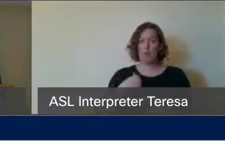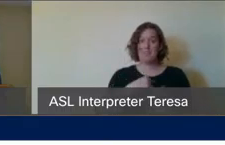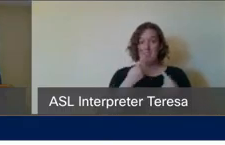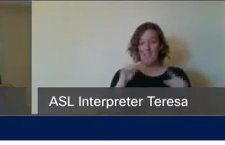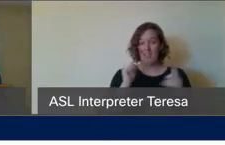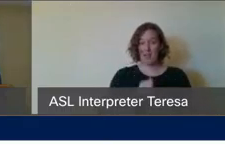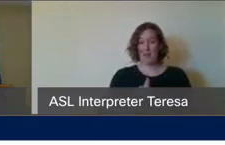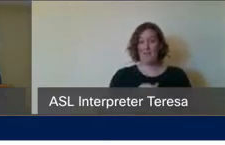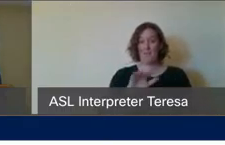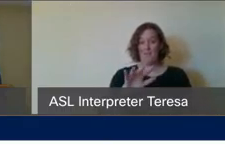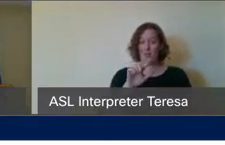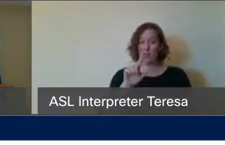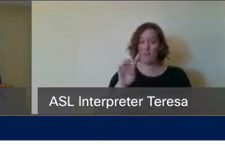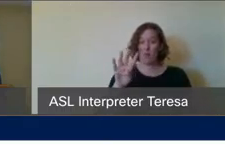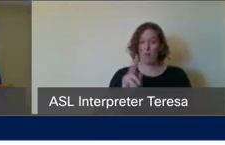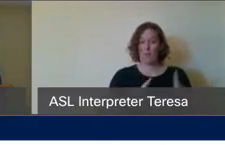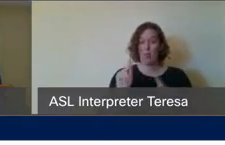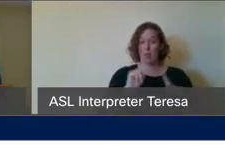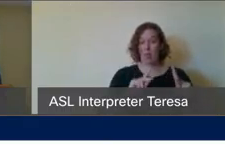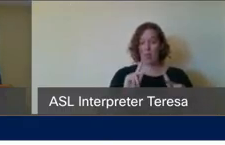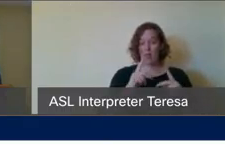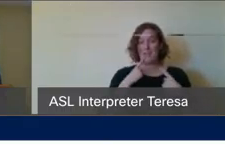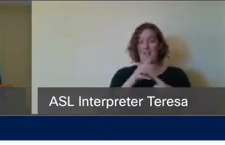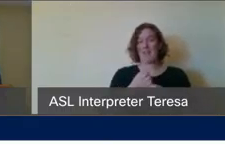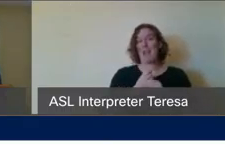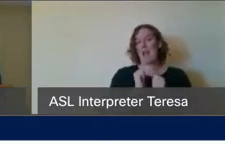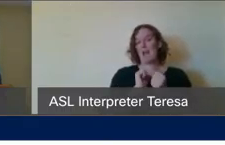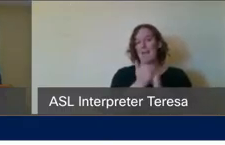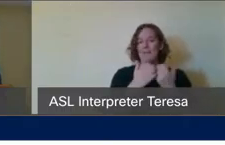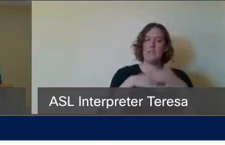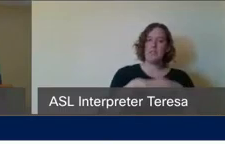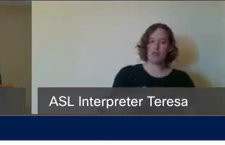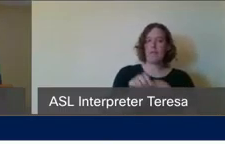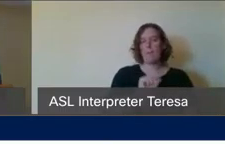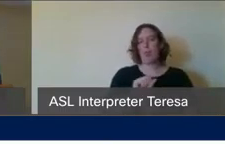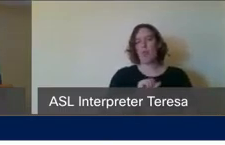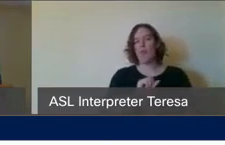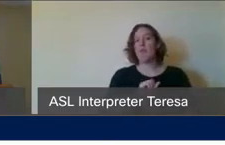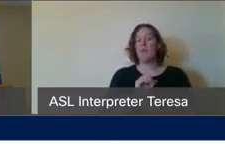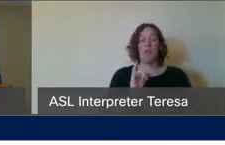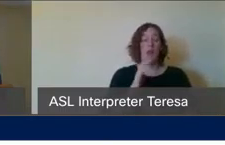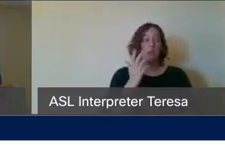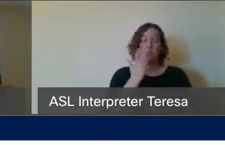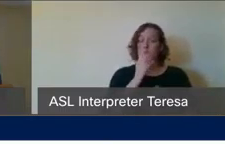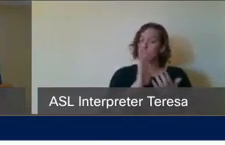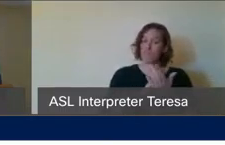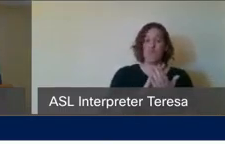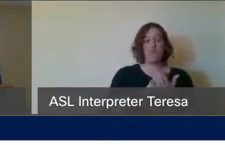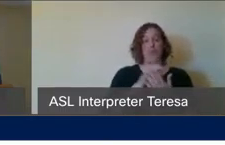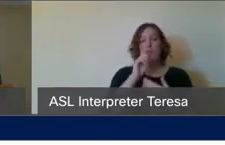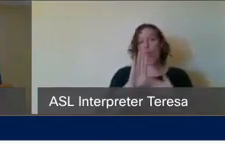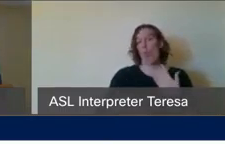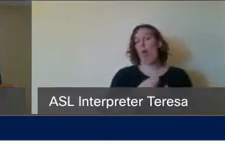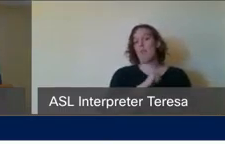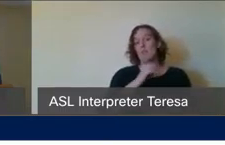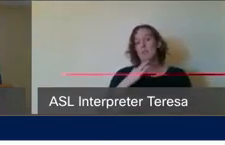people successfully obtain competitive integrative employment. So that's a huge kudos to all the staff that put forth the